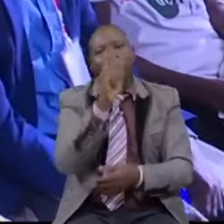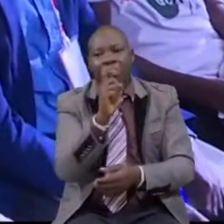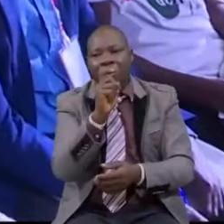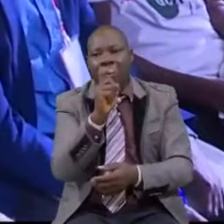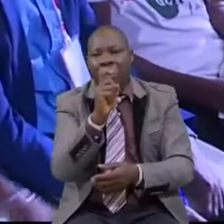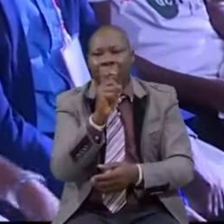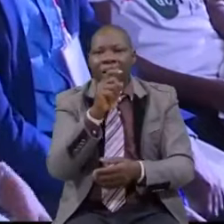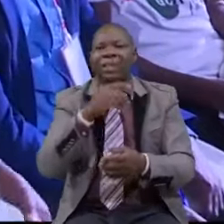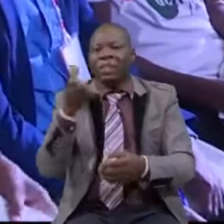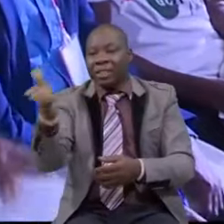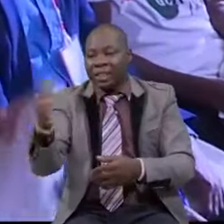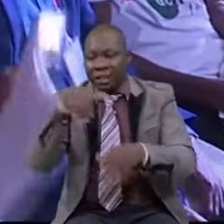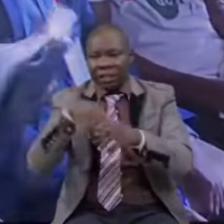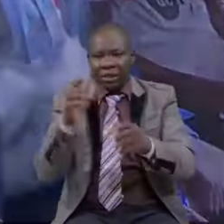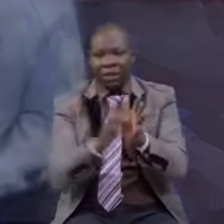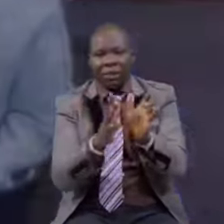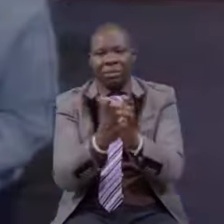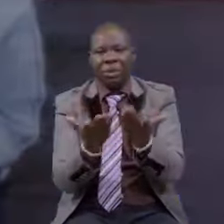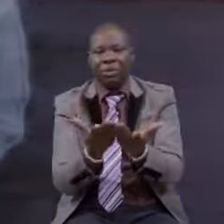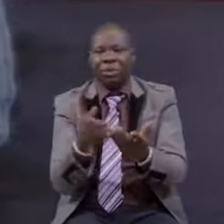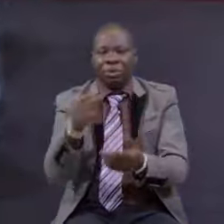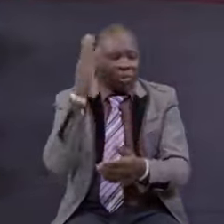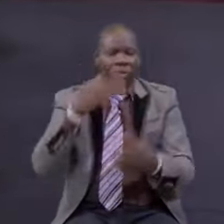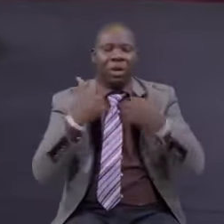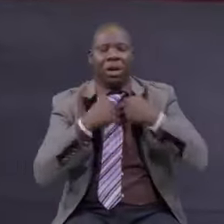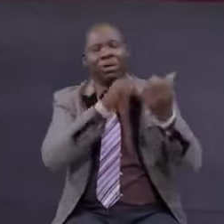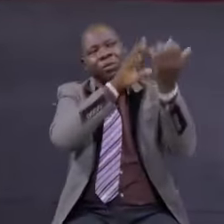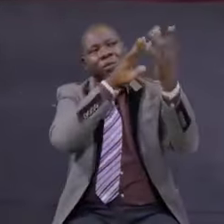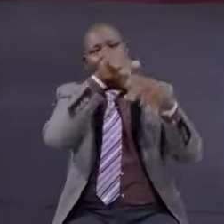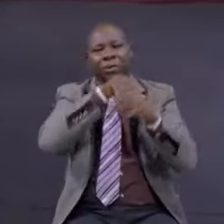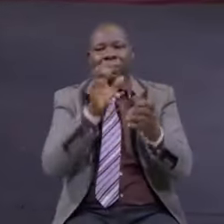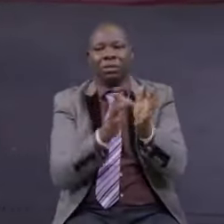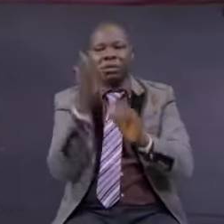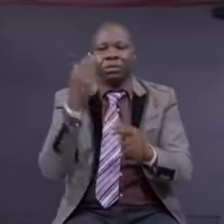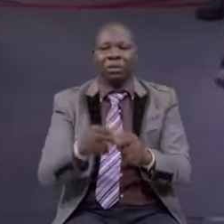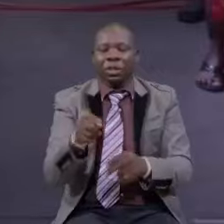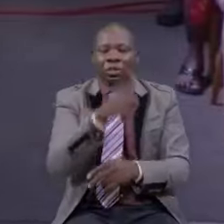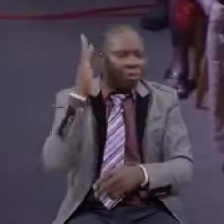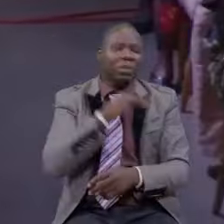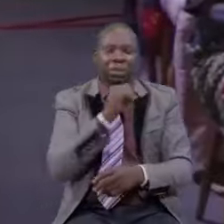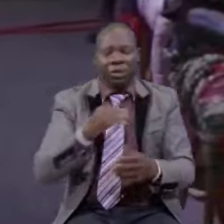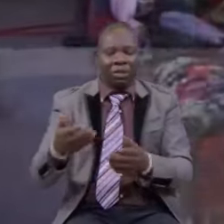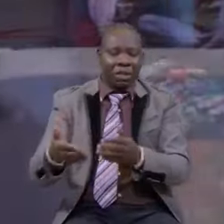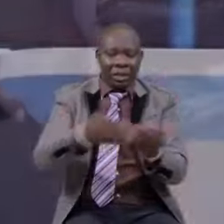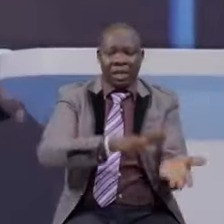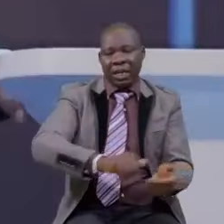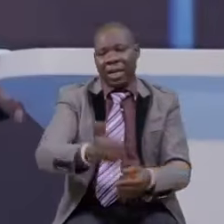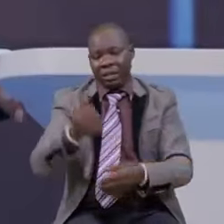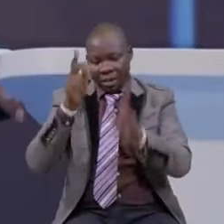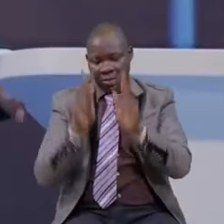There in the Bible. You'll have hope. You'll not die another person's